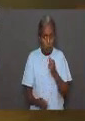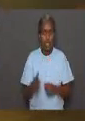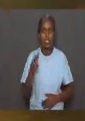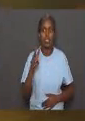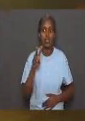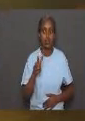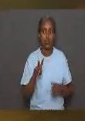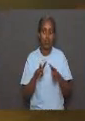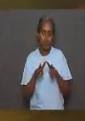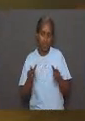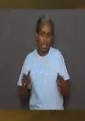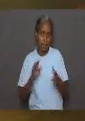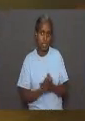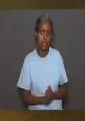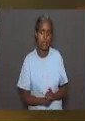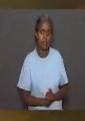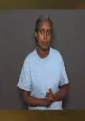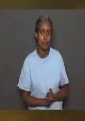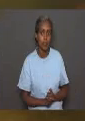two variables.